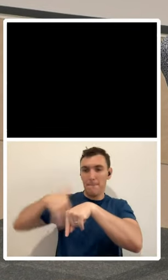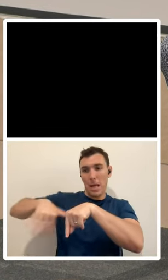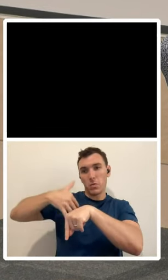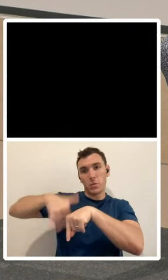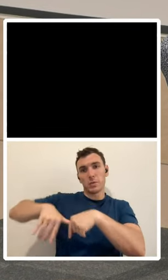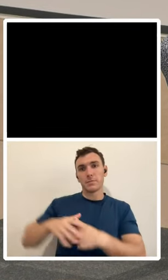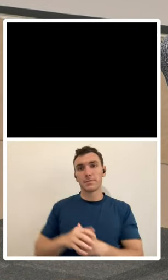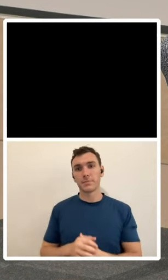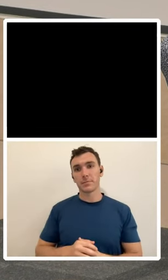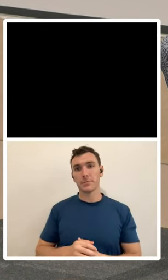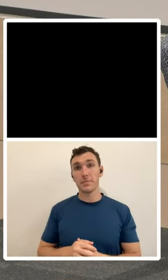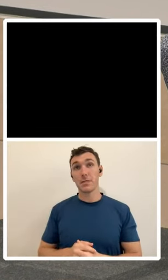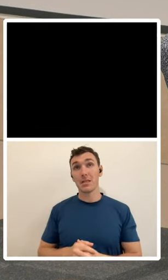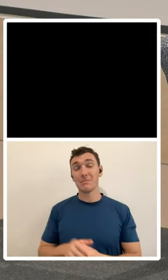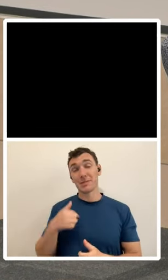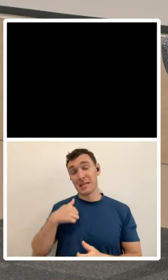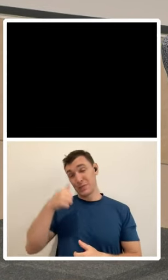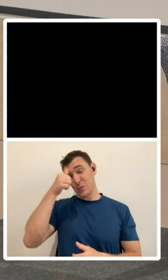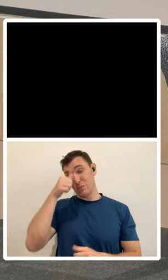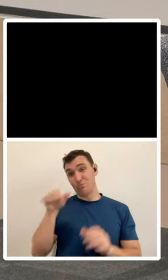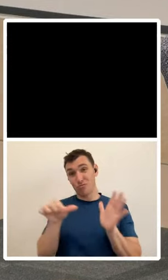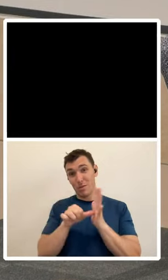my life.